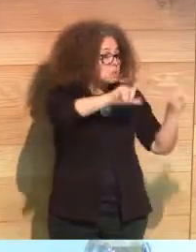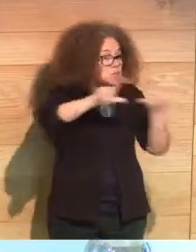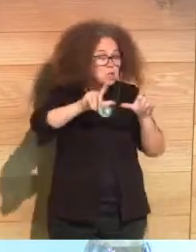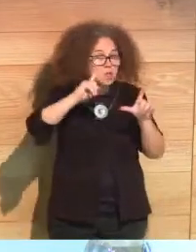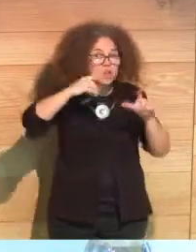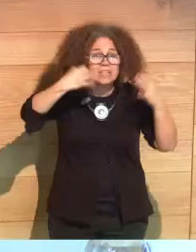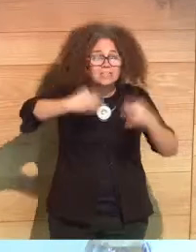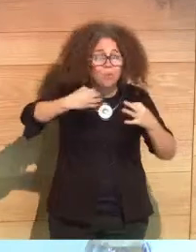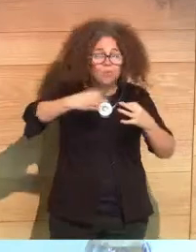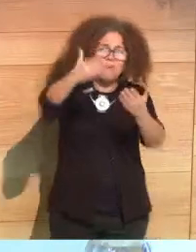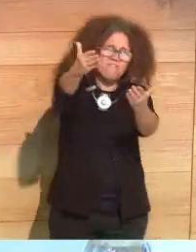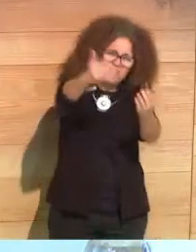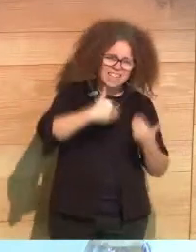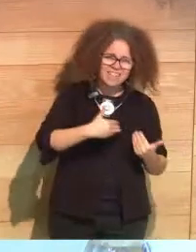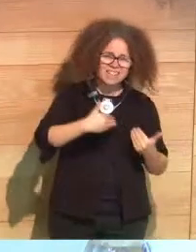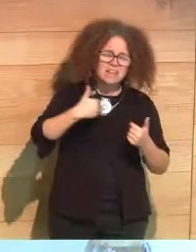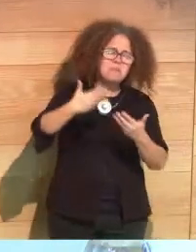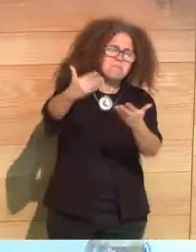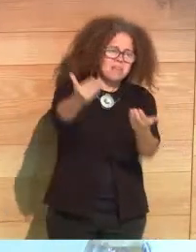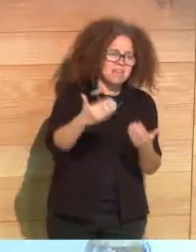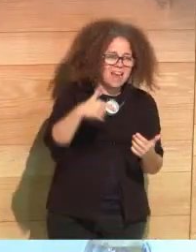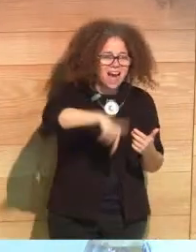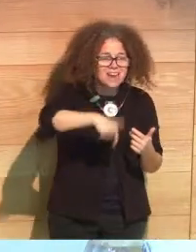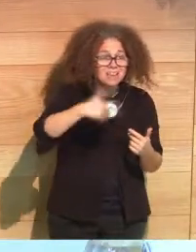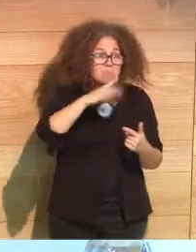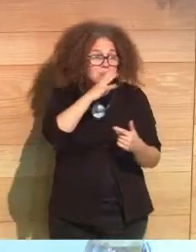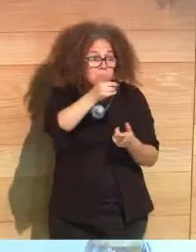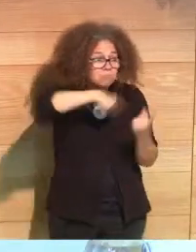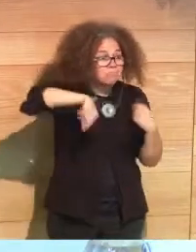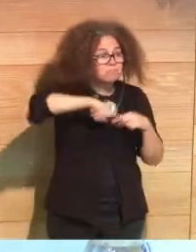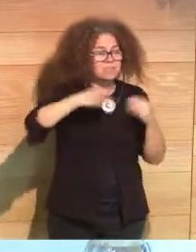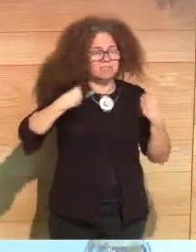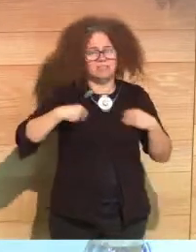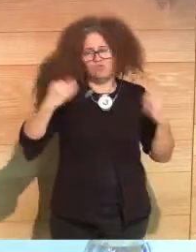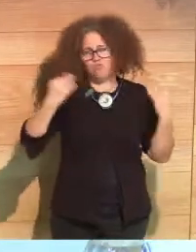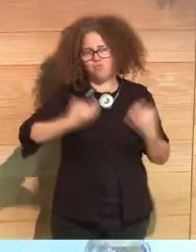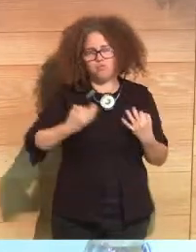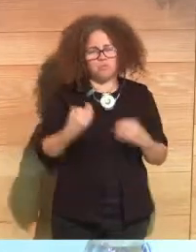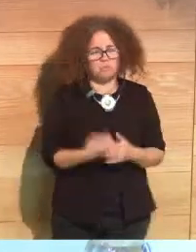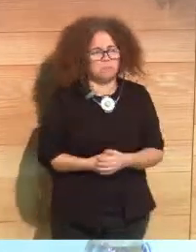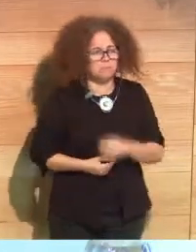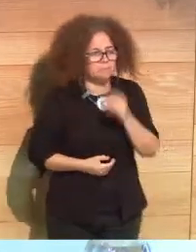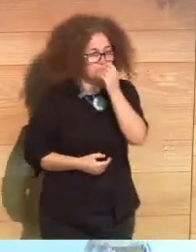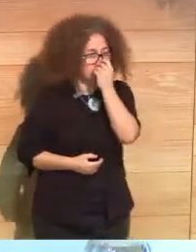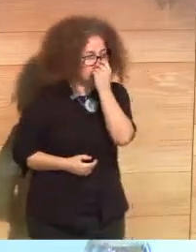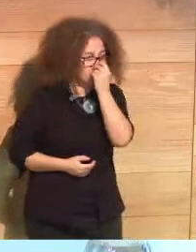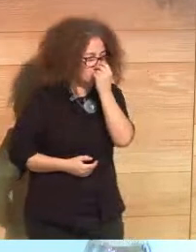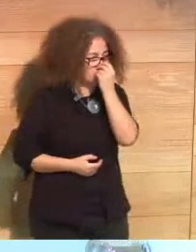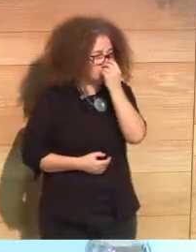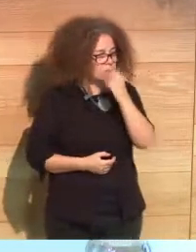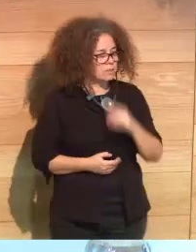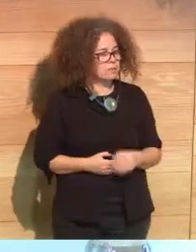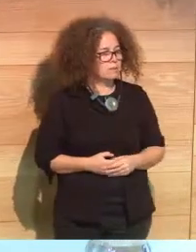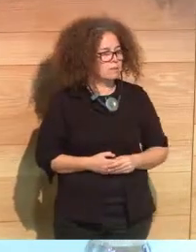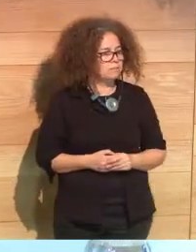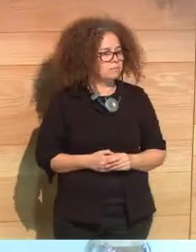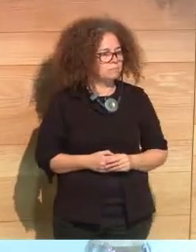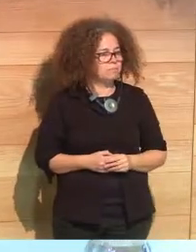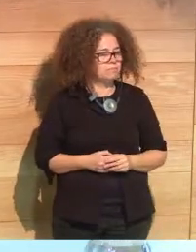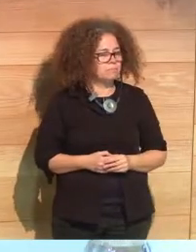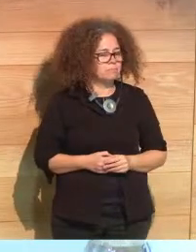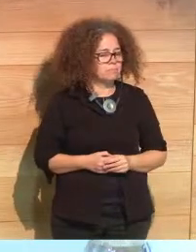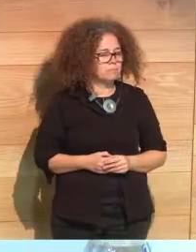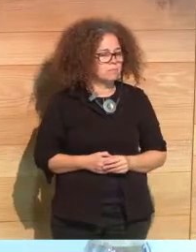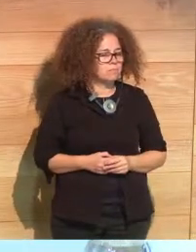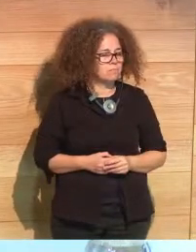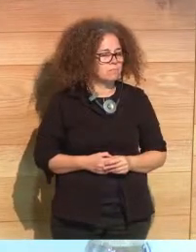show, and we hope you will enjoy it. Just a quick word about my vision of the show as a curator. So